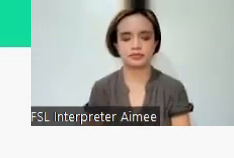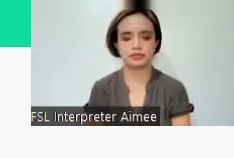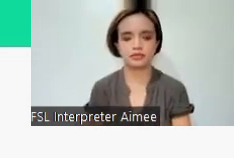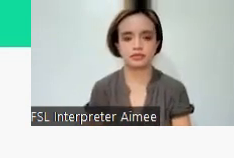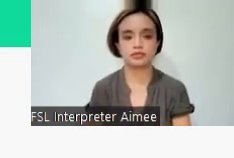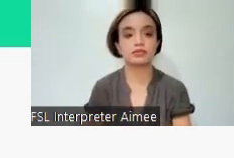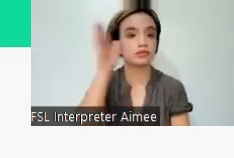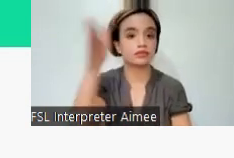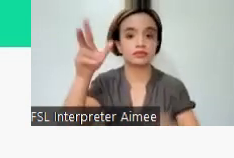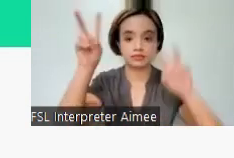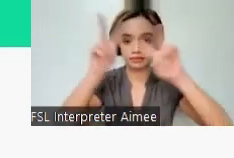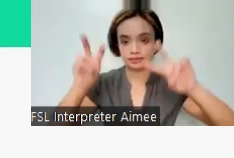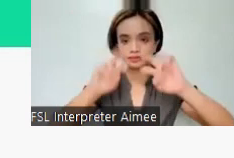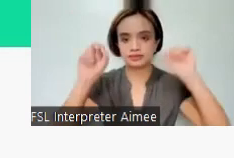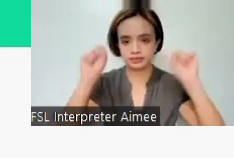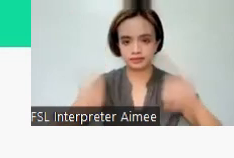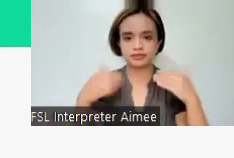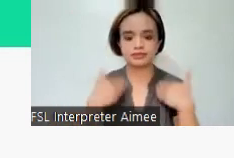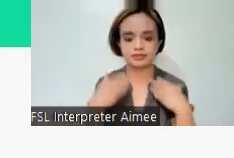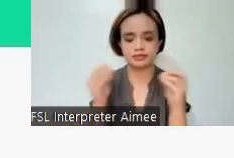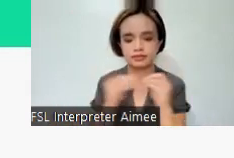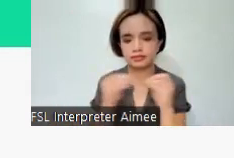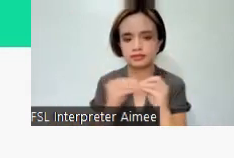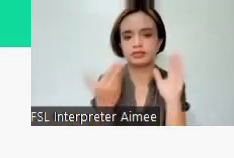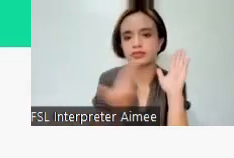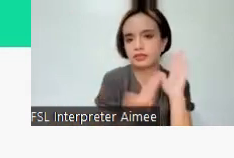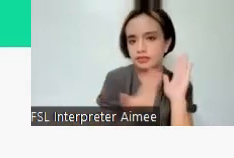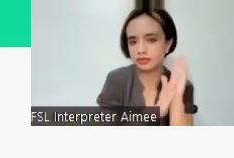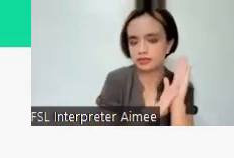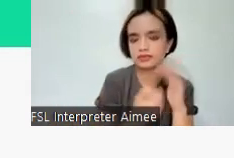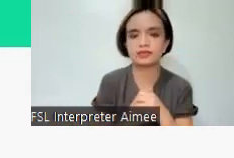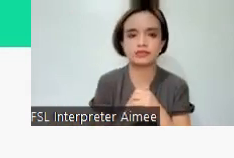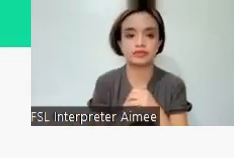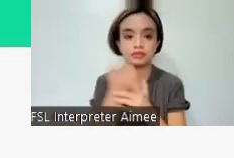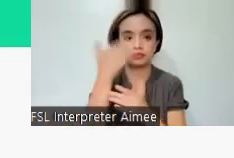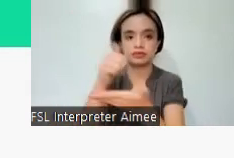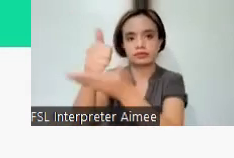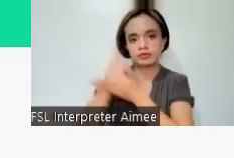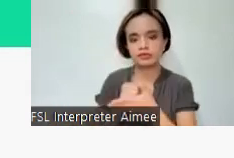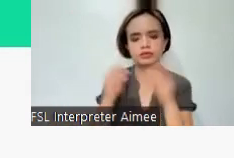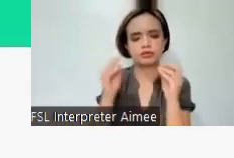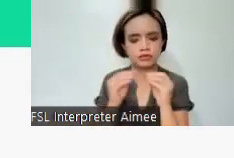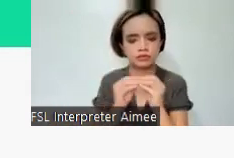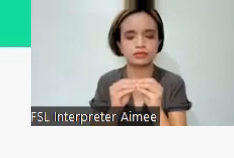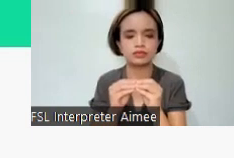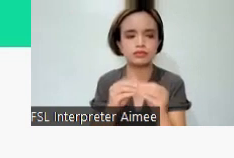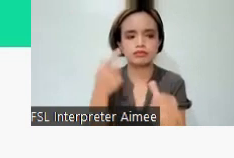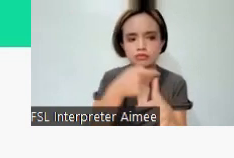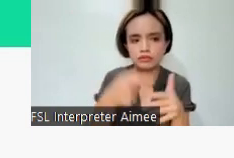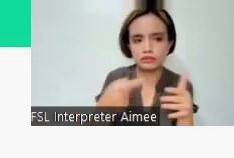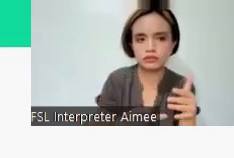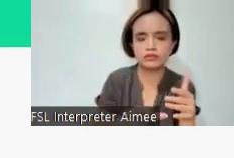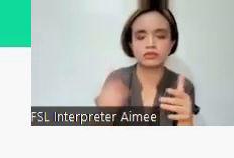Future research can also gather more robust evidence that will help us more firmly pinpoint